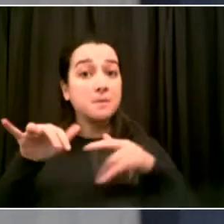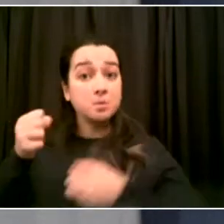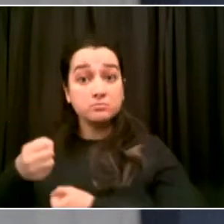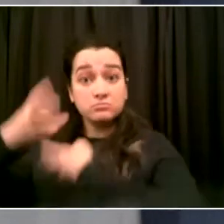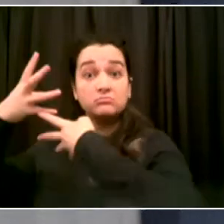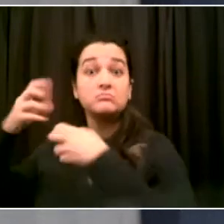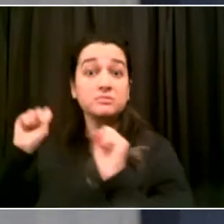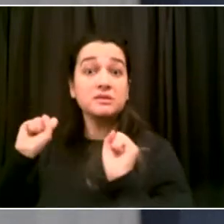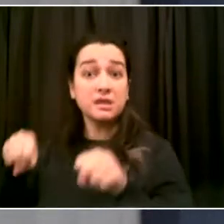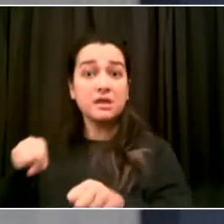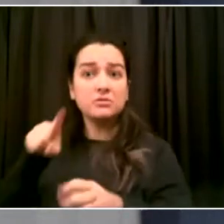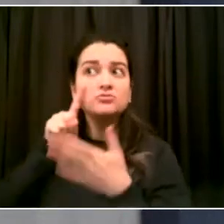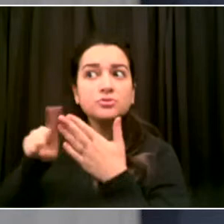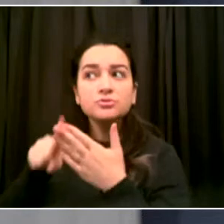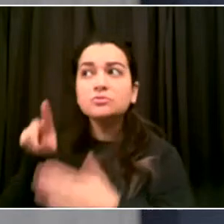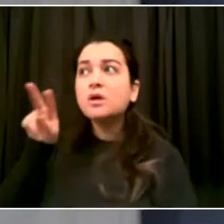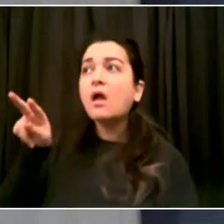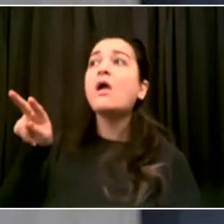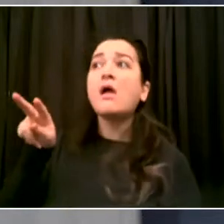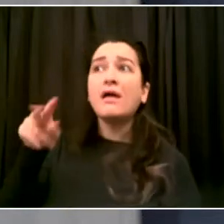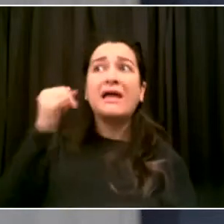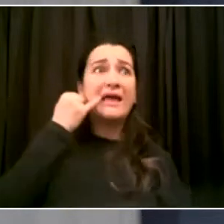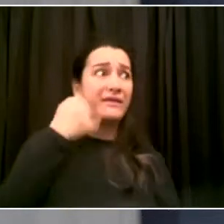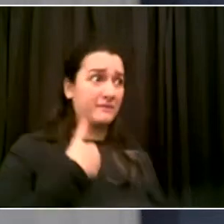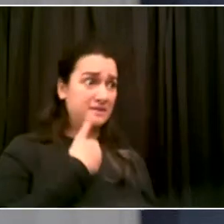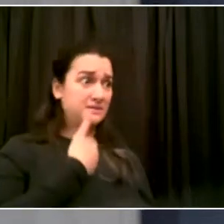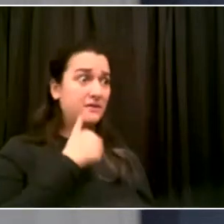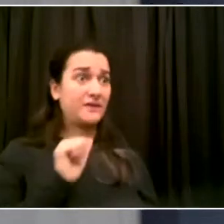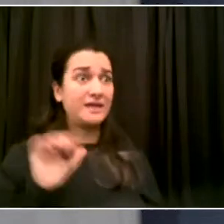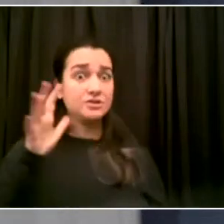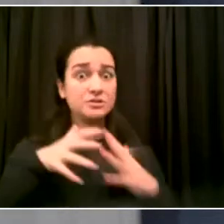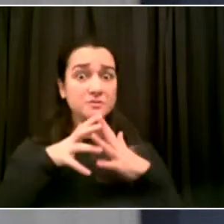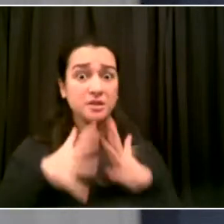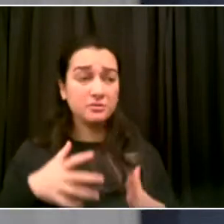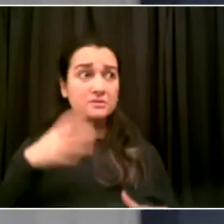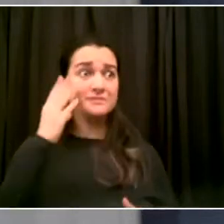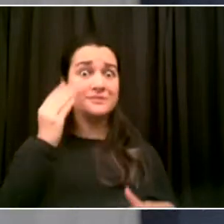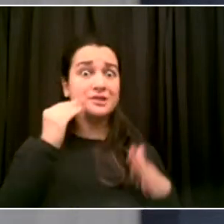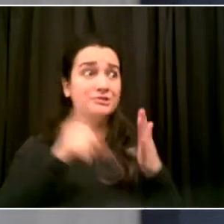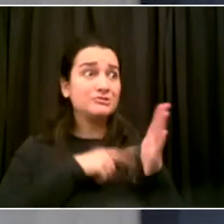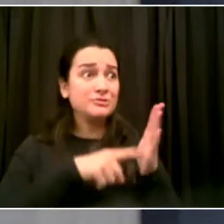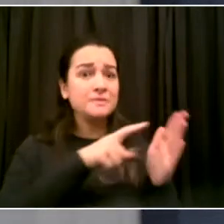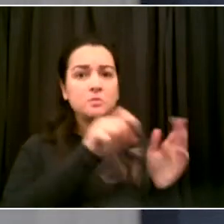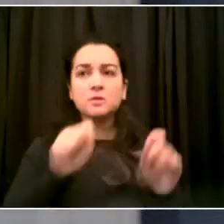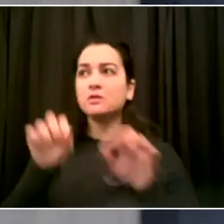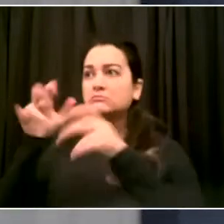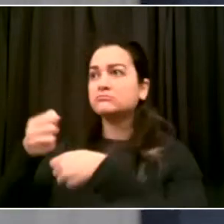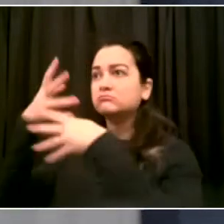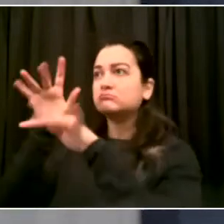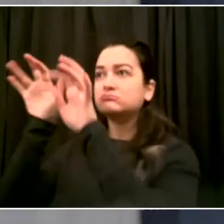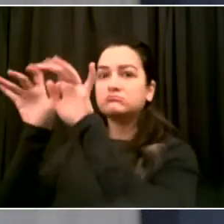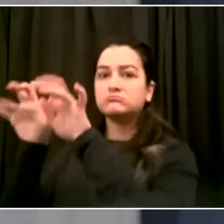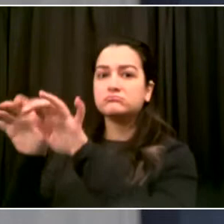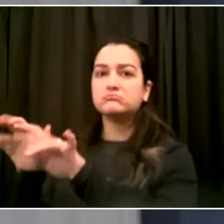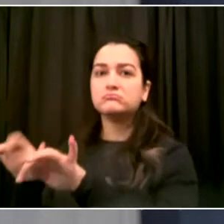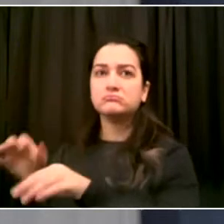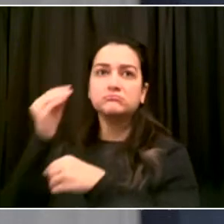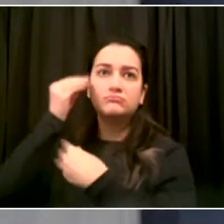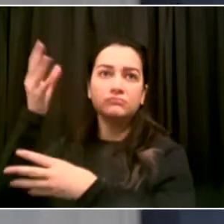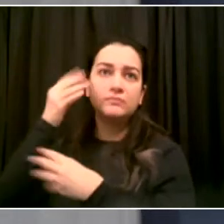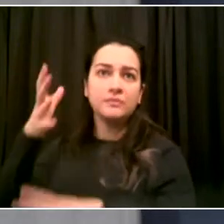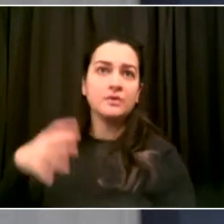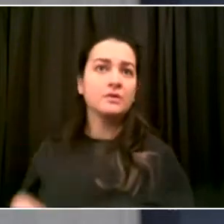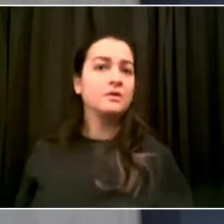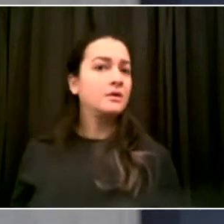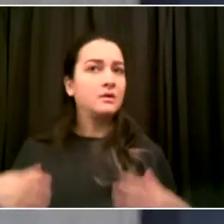logged. But we know that that's an undercount, so I encourage people to come forward and report their stories. These attacks are